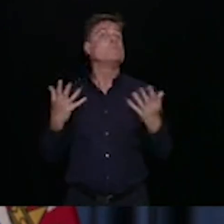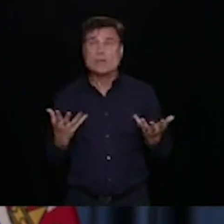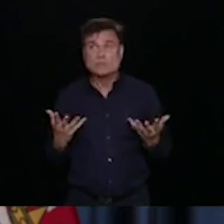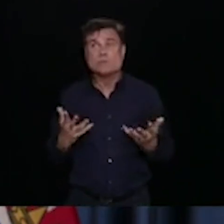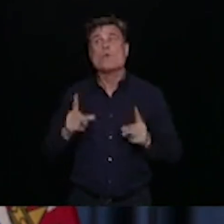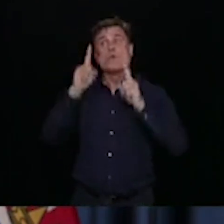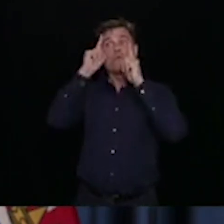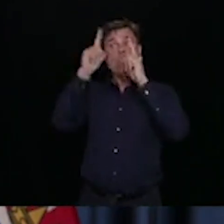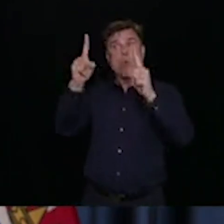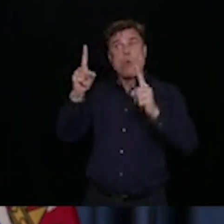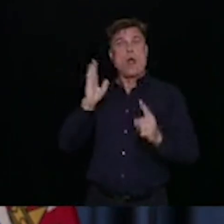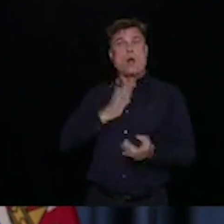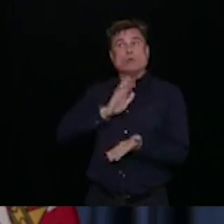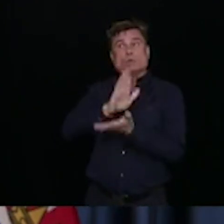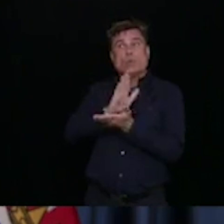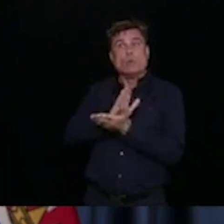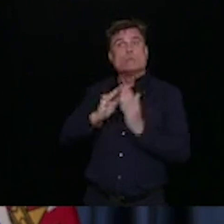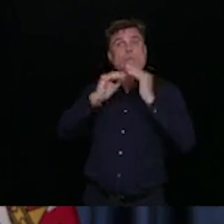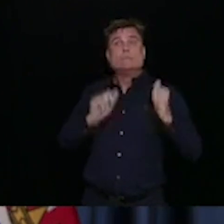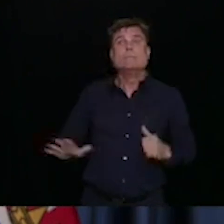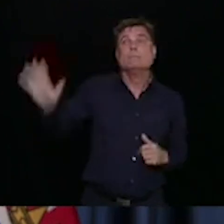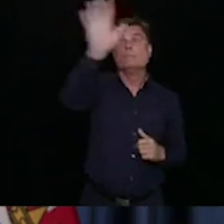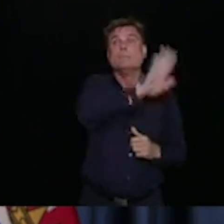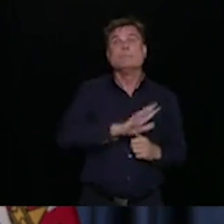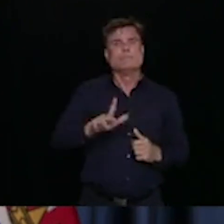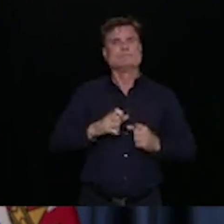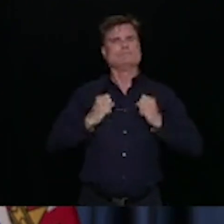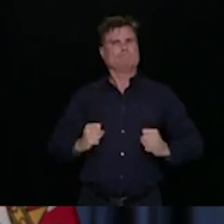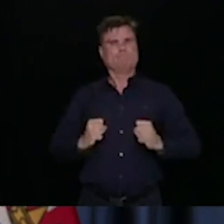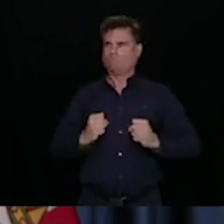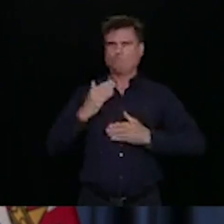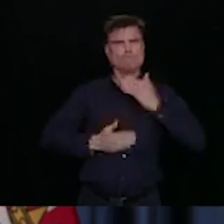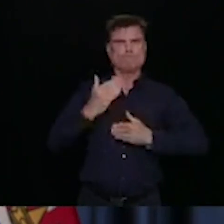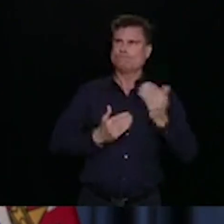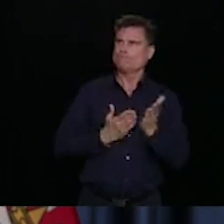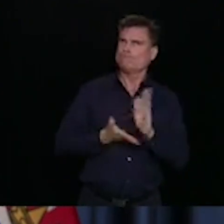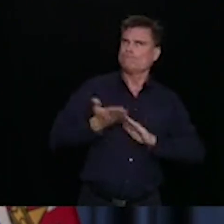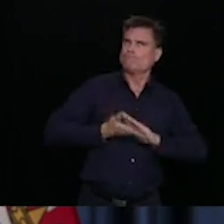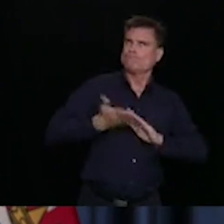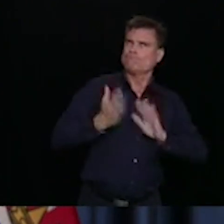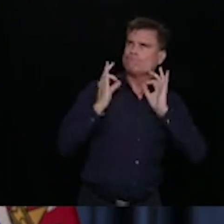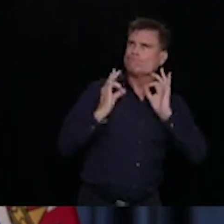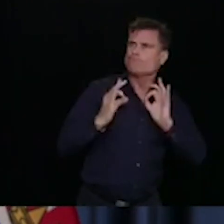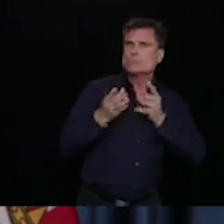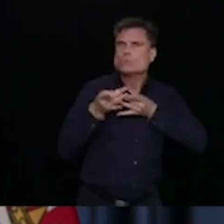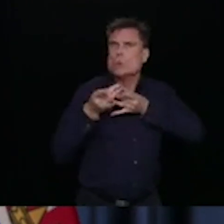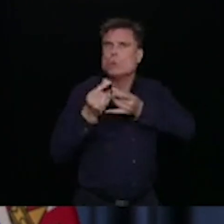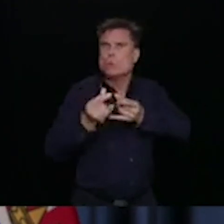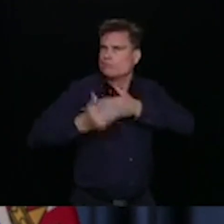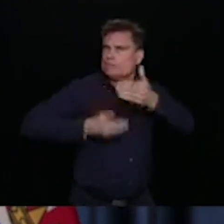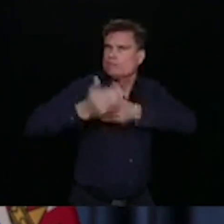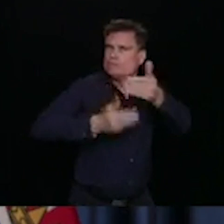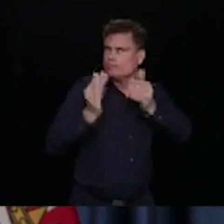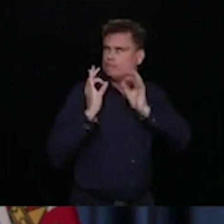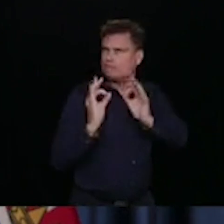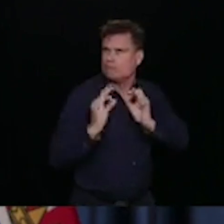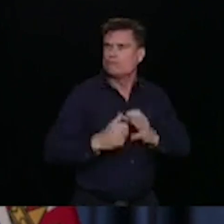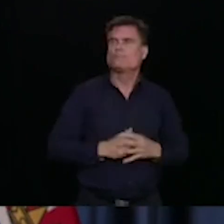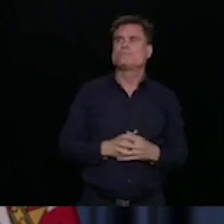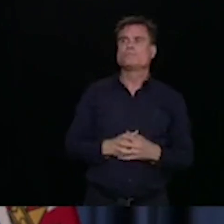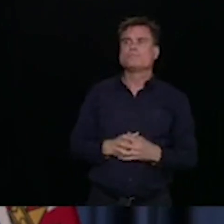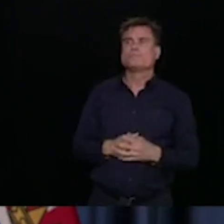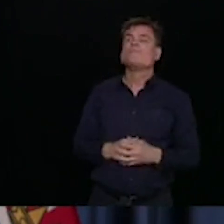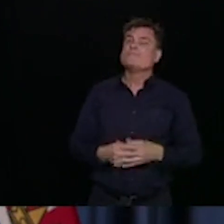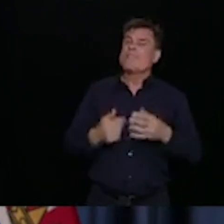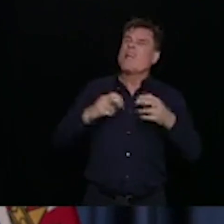our education system is robust and is fully operational as we can make it. A number of issues have